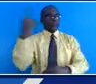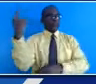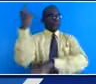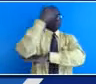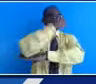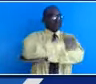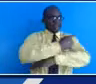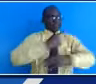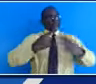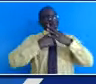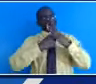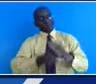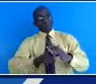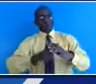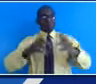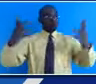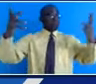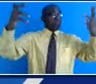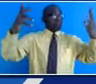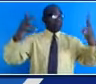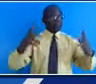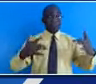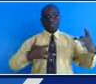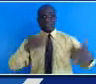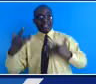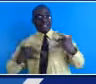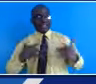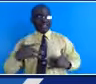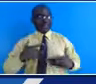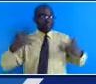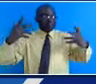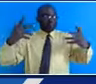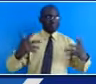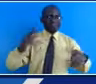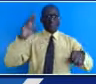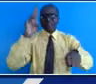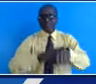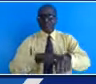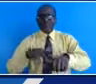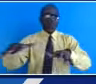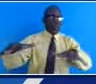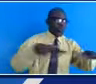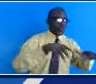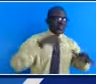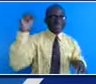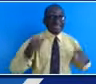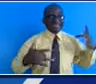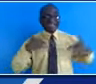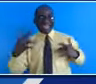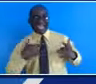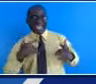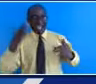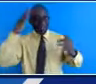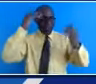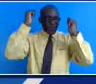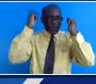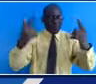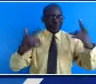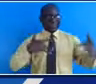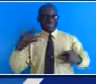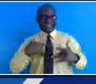exciting, and we can't wait to see everybody back in our places. So, George, thank you so much. Thank you, John. Appreciate it. Happy to have you with us.